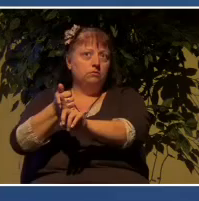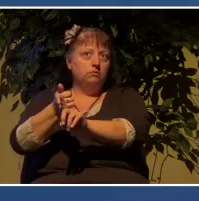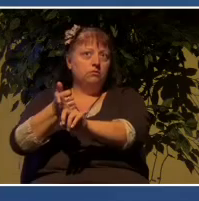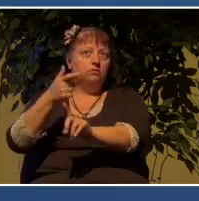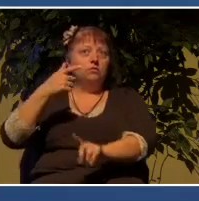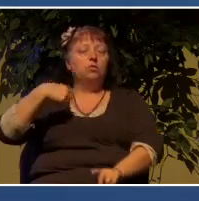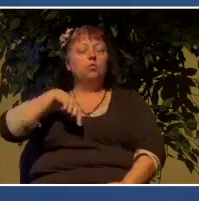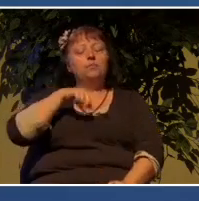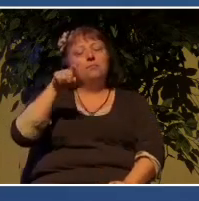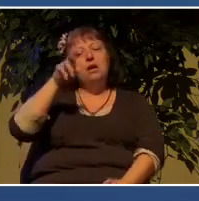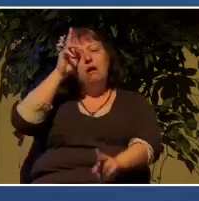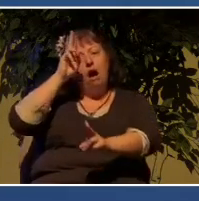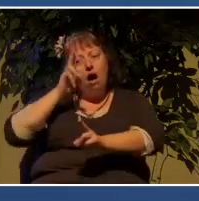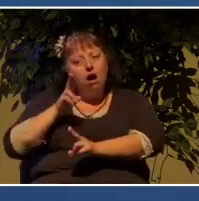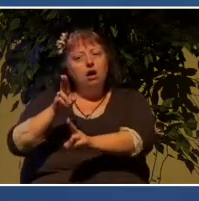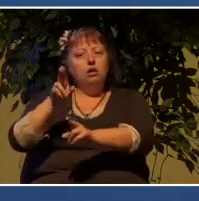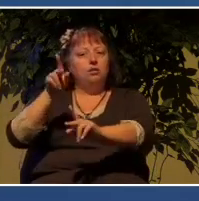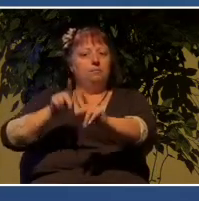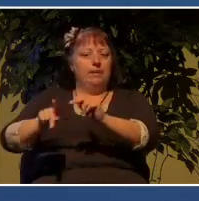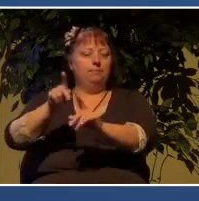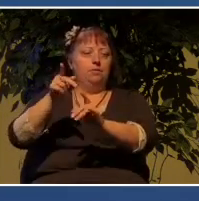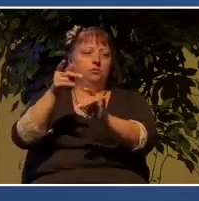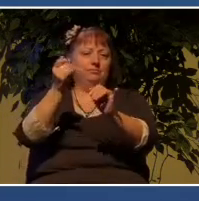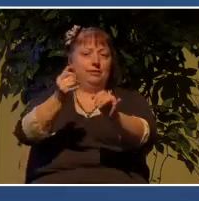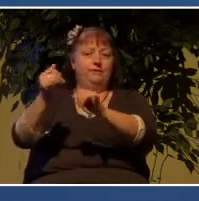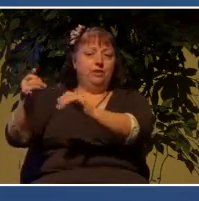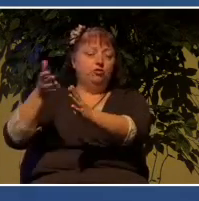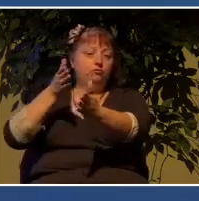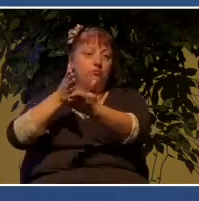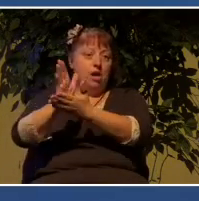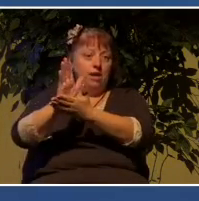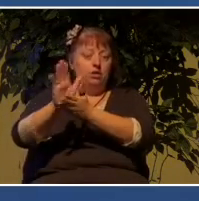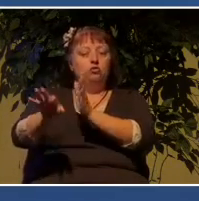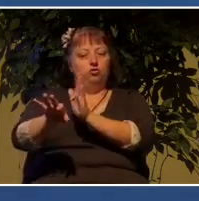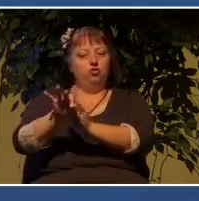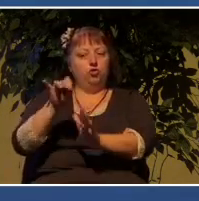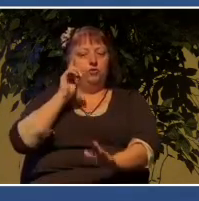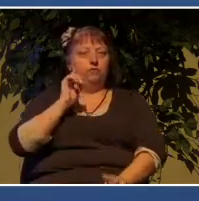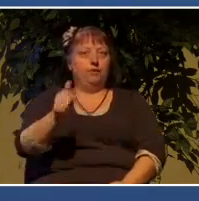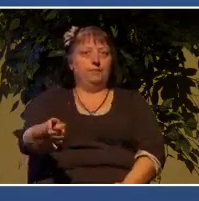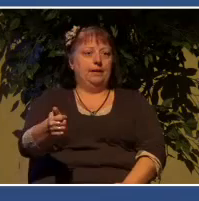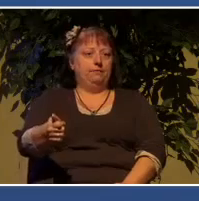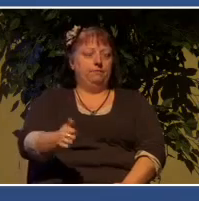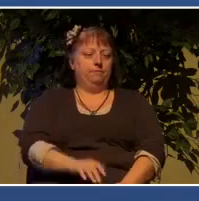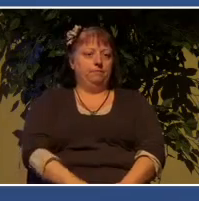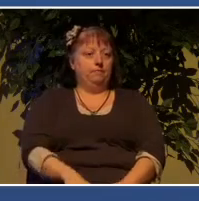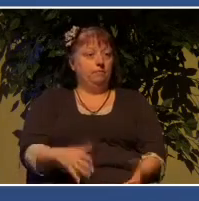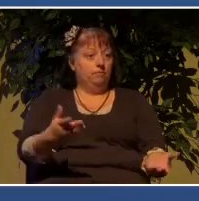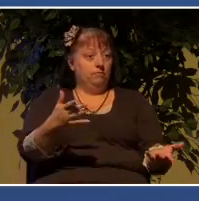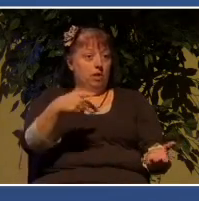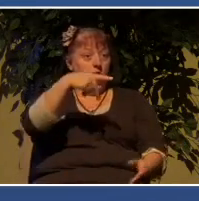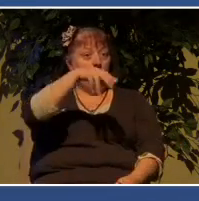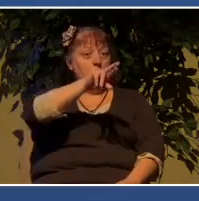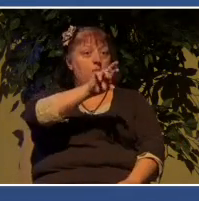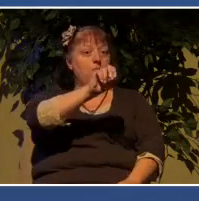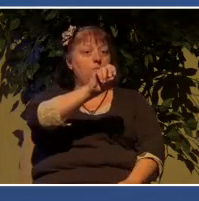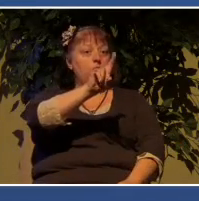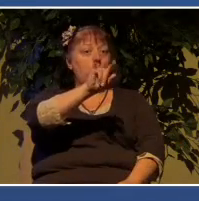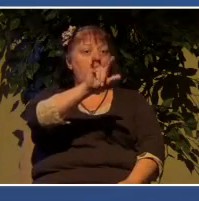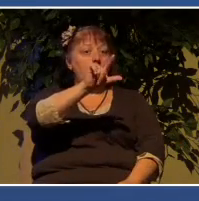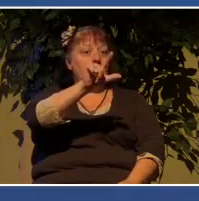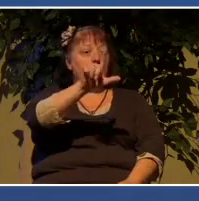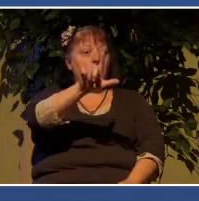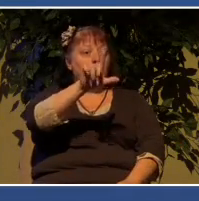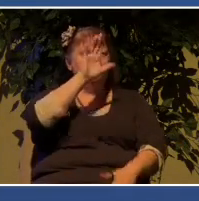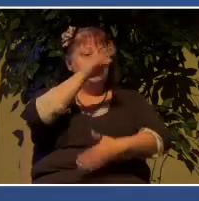honor people's rights to make their own choices. Remember the parable of the prodigal son. The prodigal son comes to the father, give